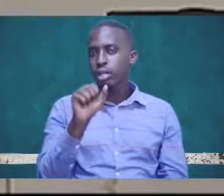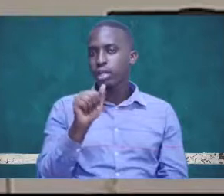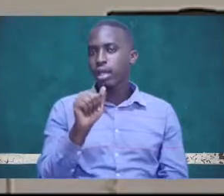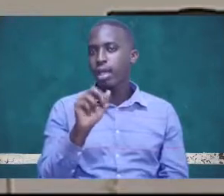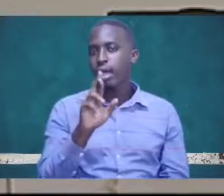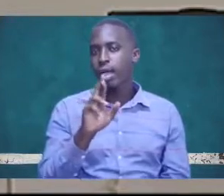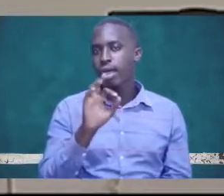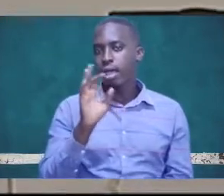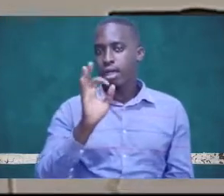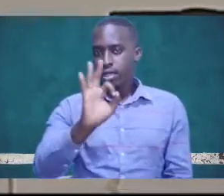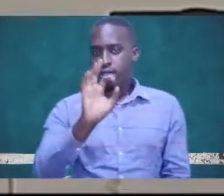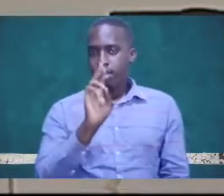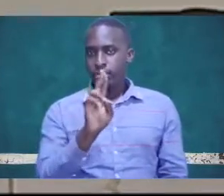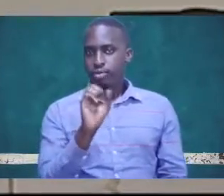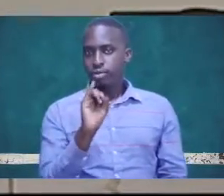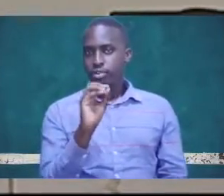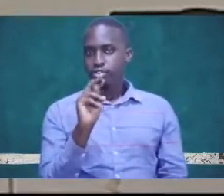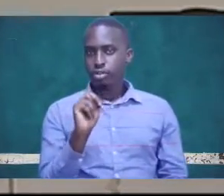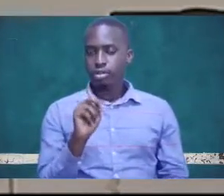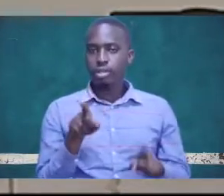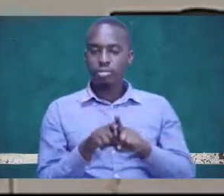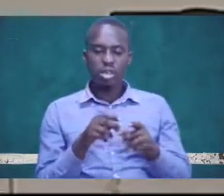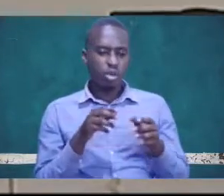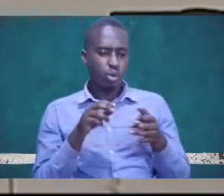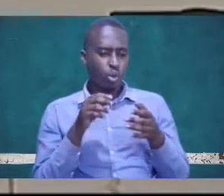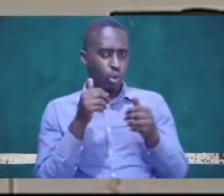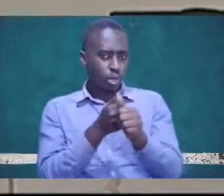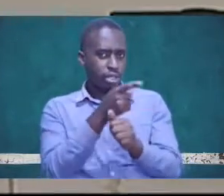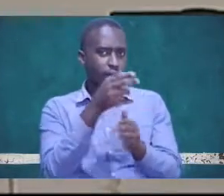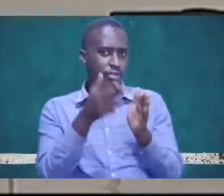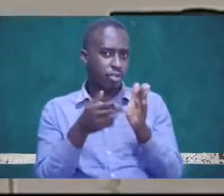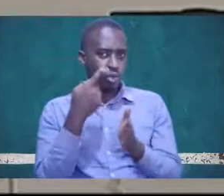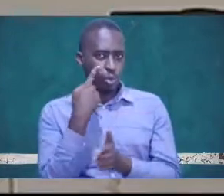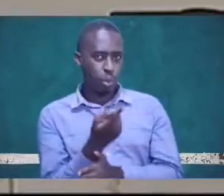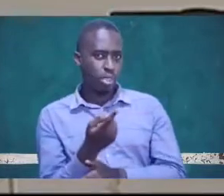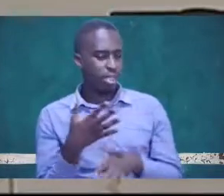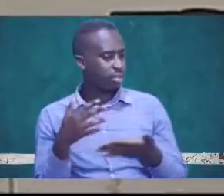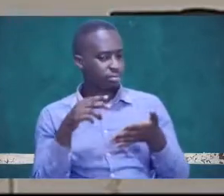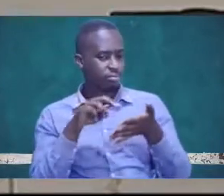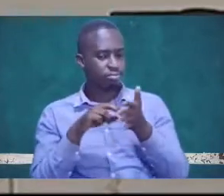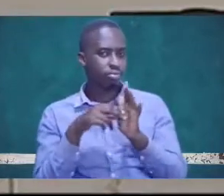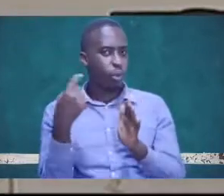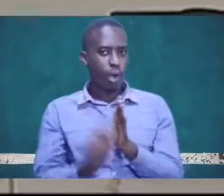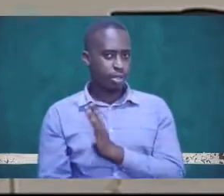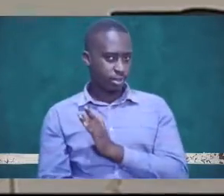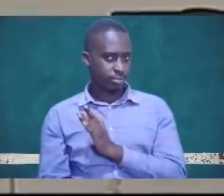it according to the video, according to what you saw.